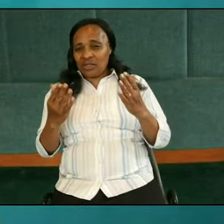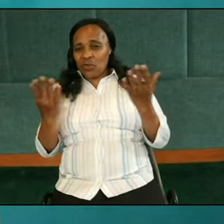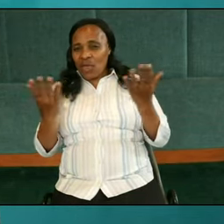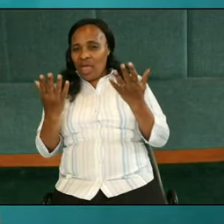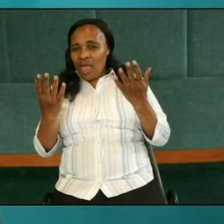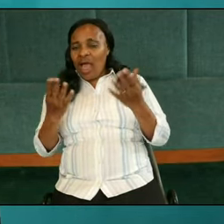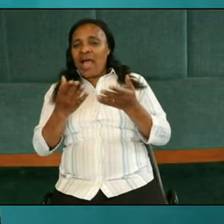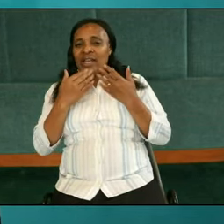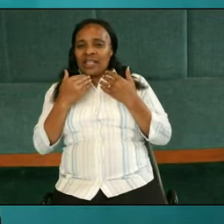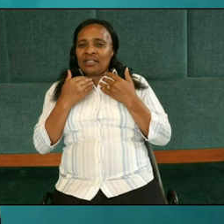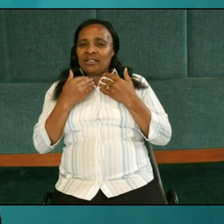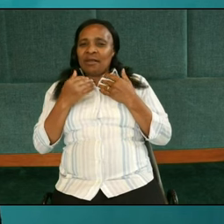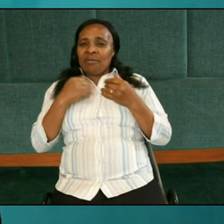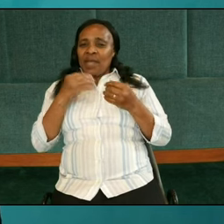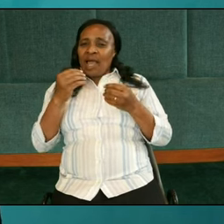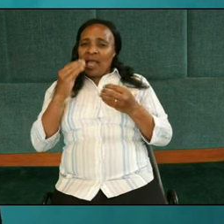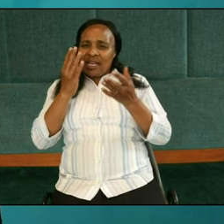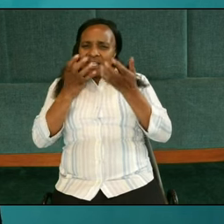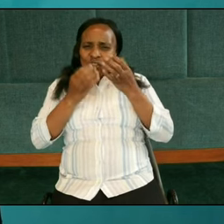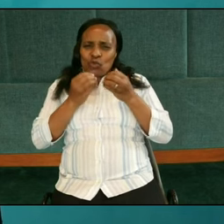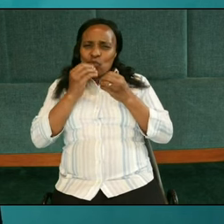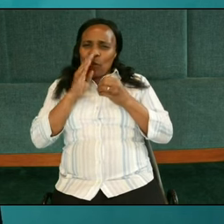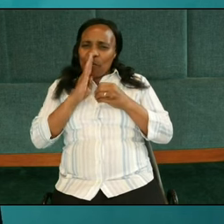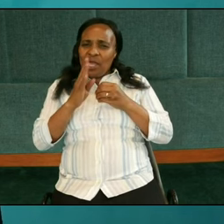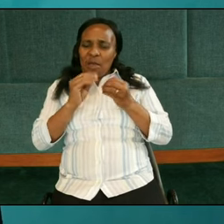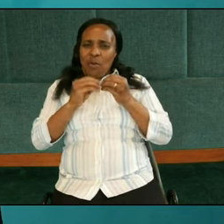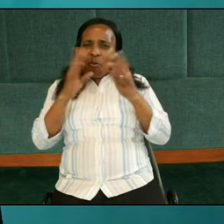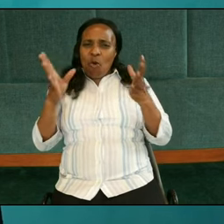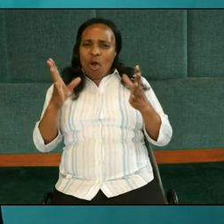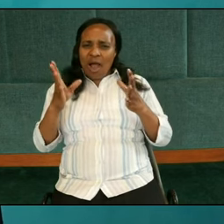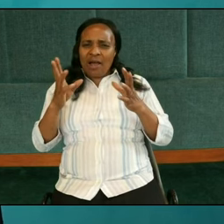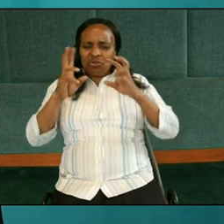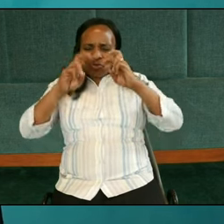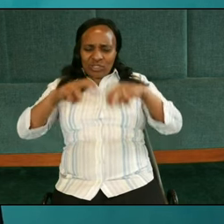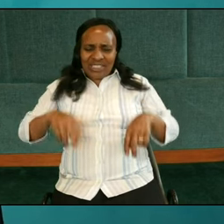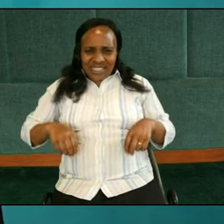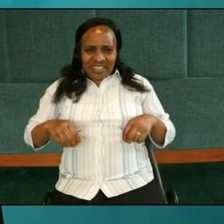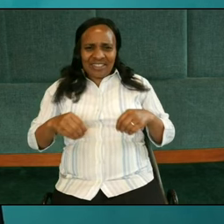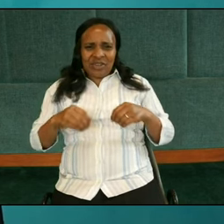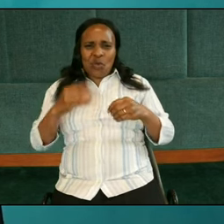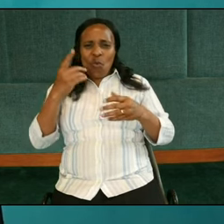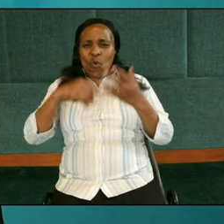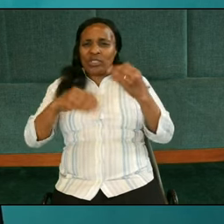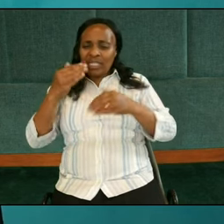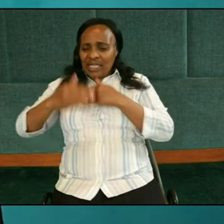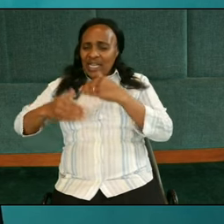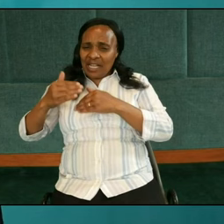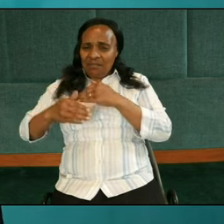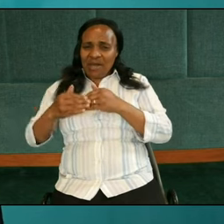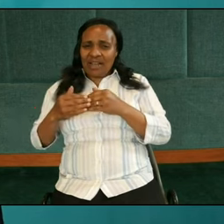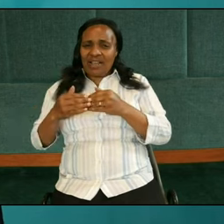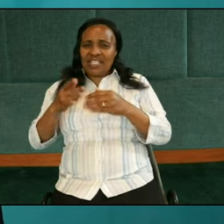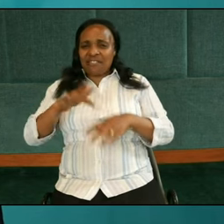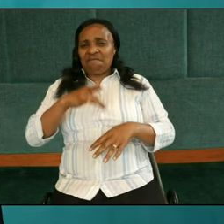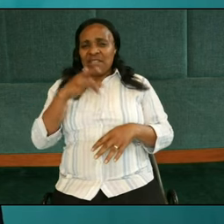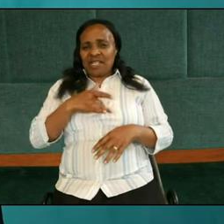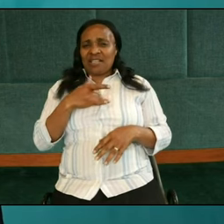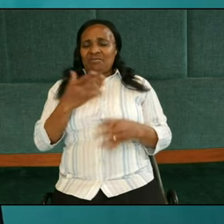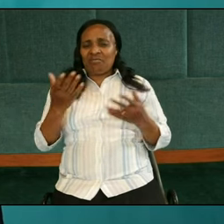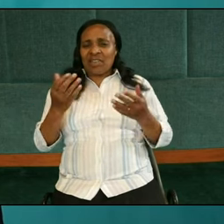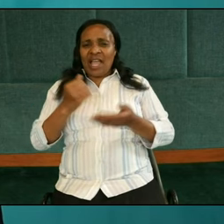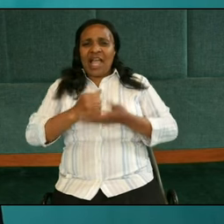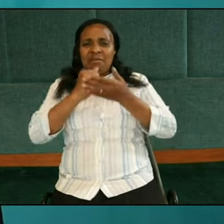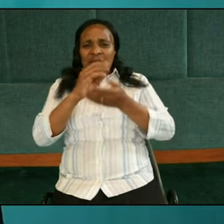to do. So I think I need to be more... seek to know what your neighbor is thinking about. Seek to know what your neighbor is feeling. You might be helping